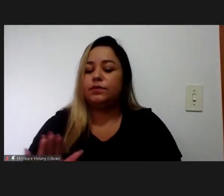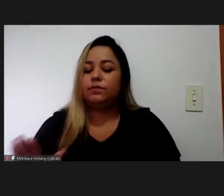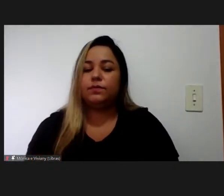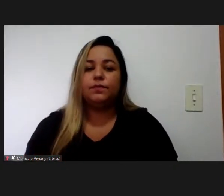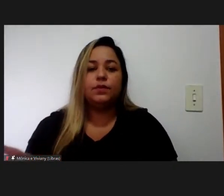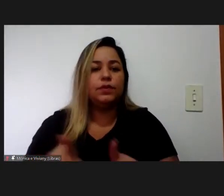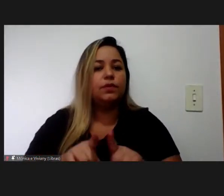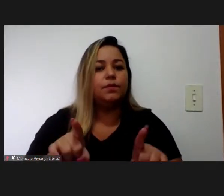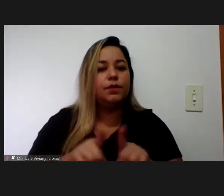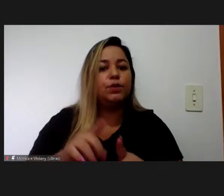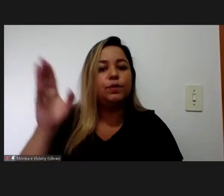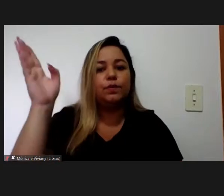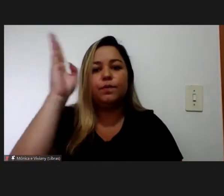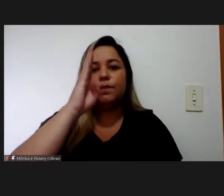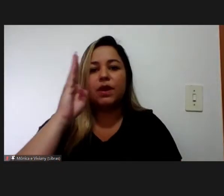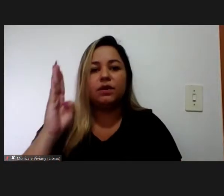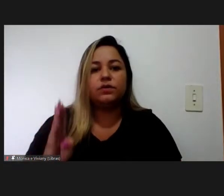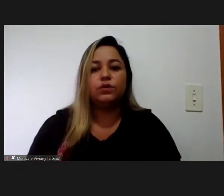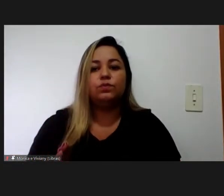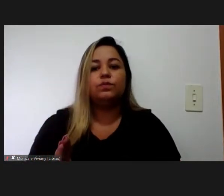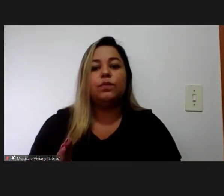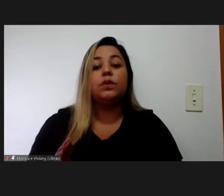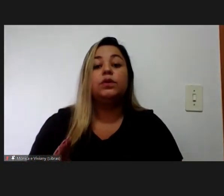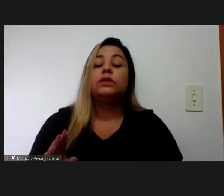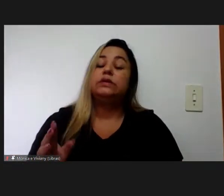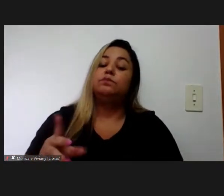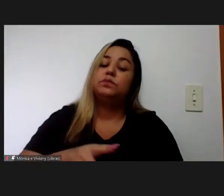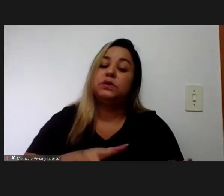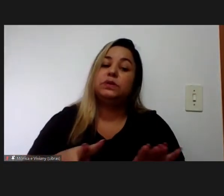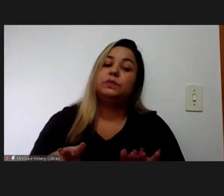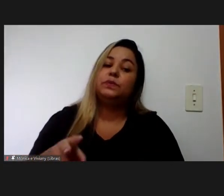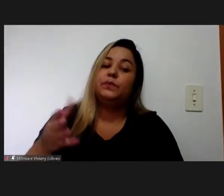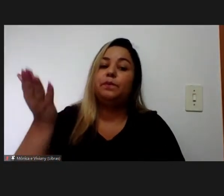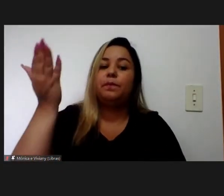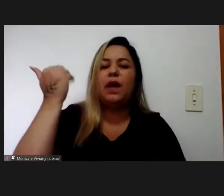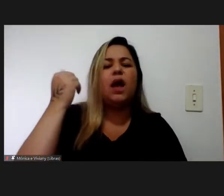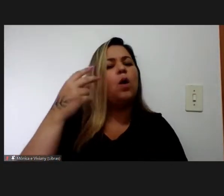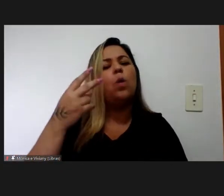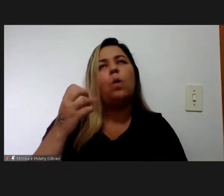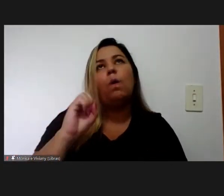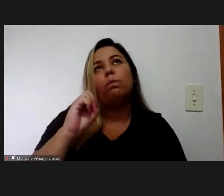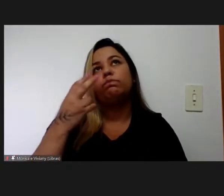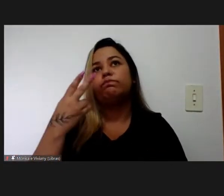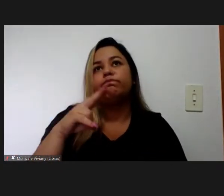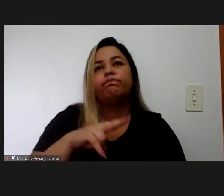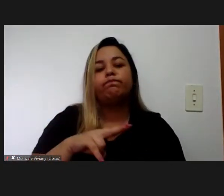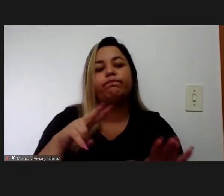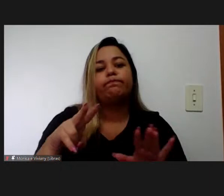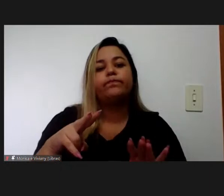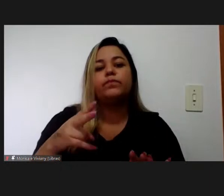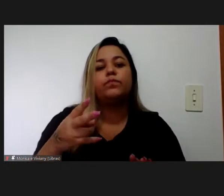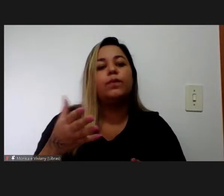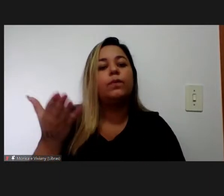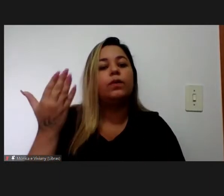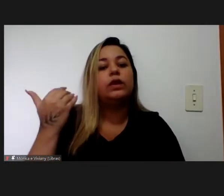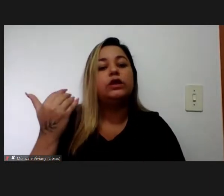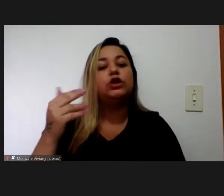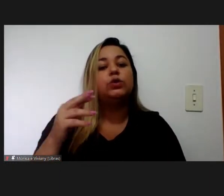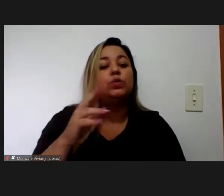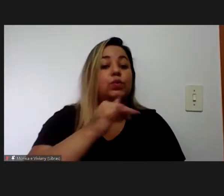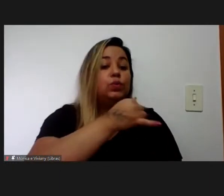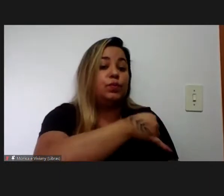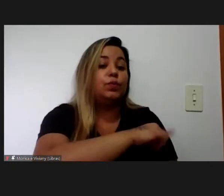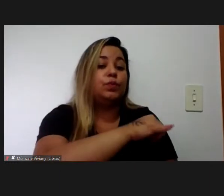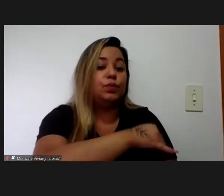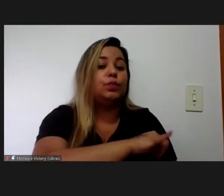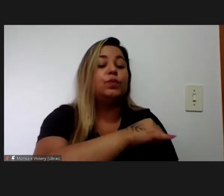done by the greatest specialists from Brazil. We are also last week or 2 weeks ago, I went to Rio de